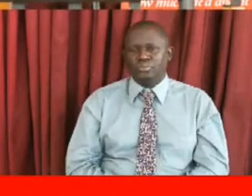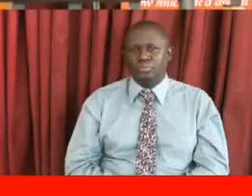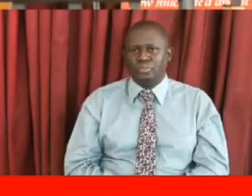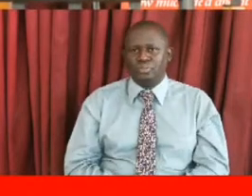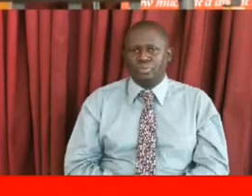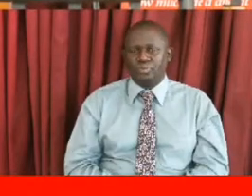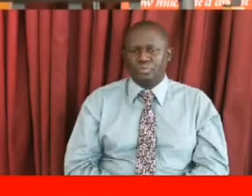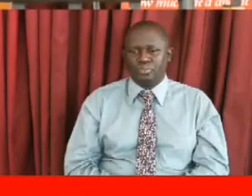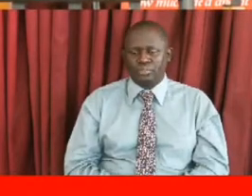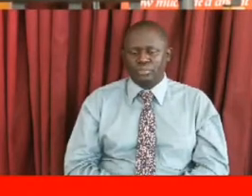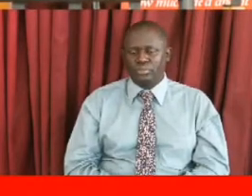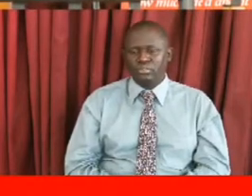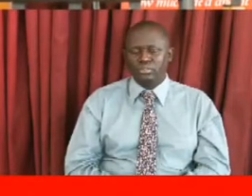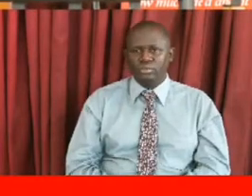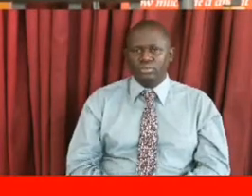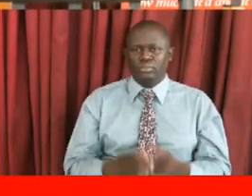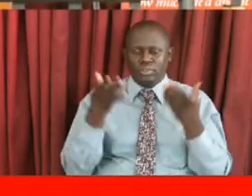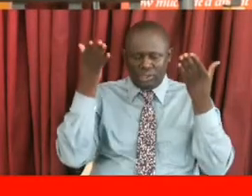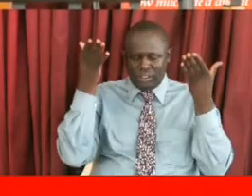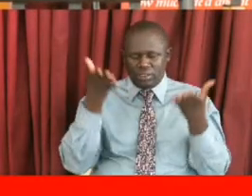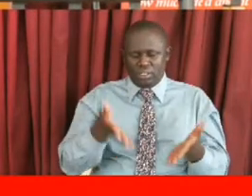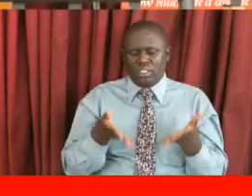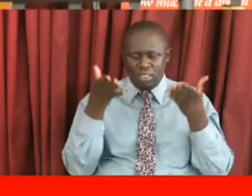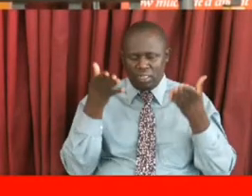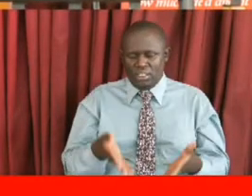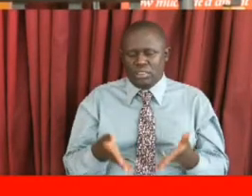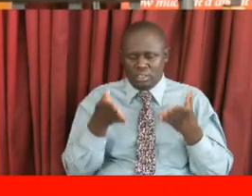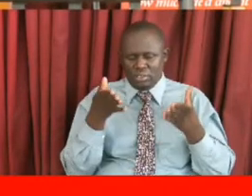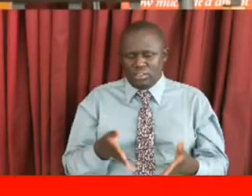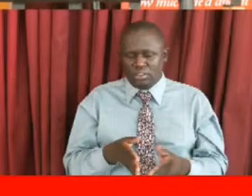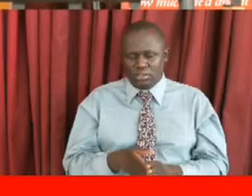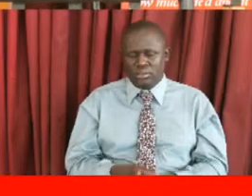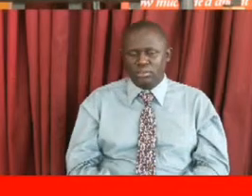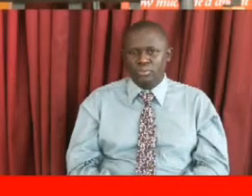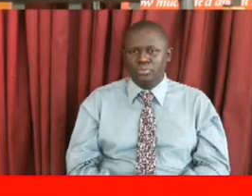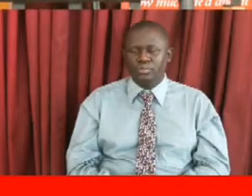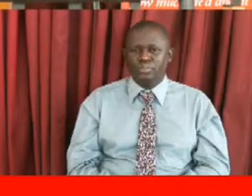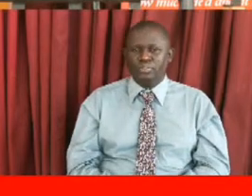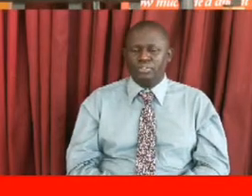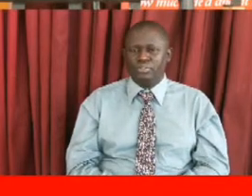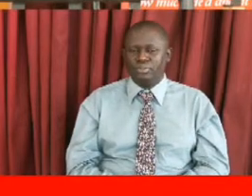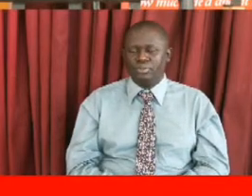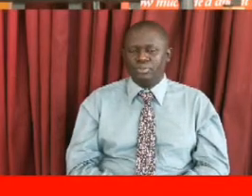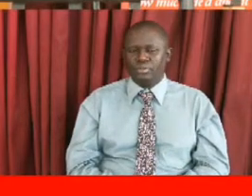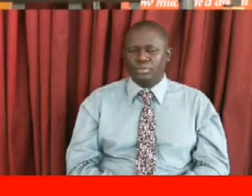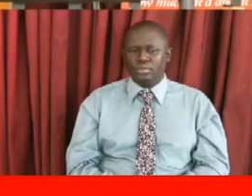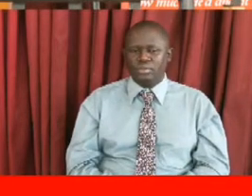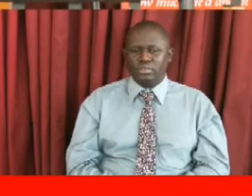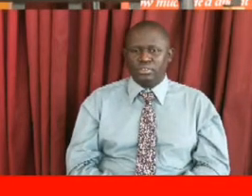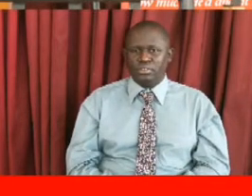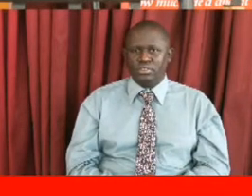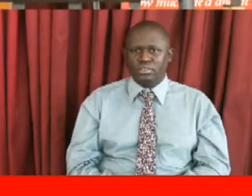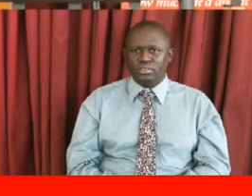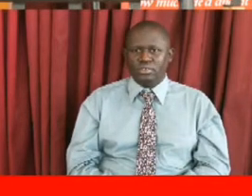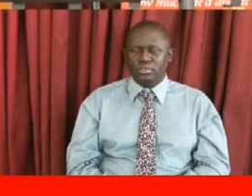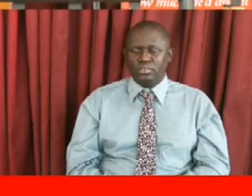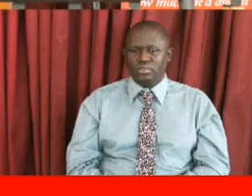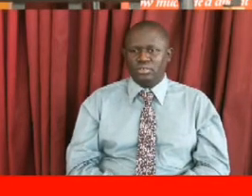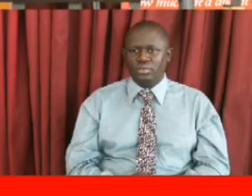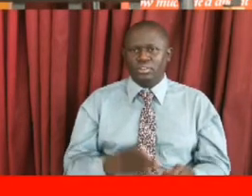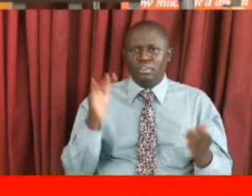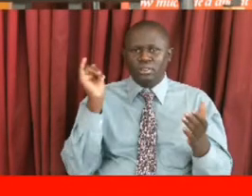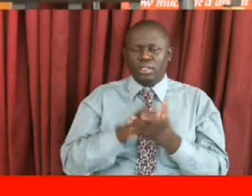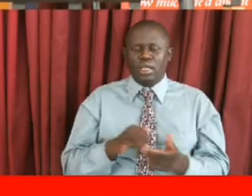66 is here you when he was preaching the token that same